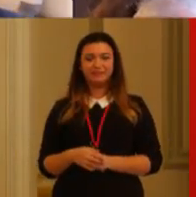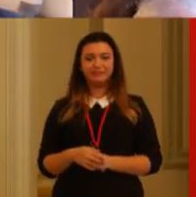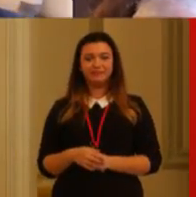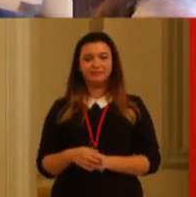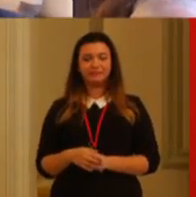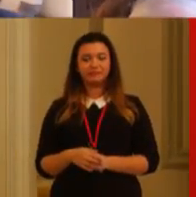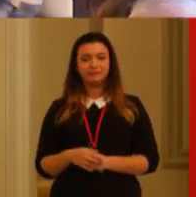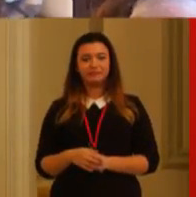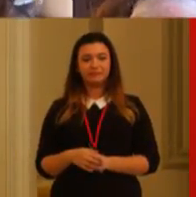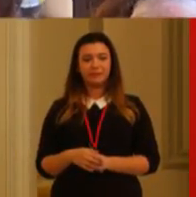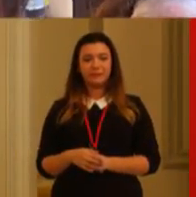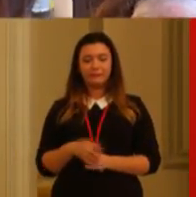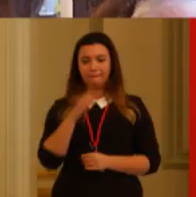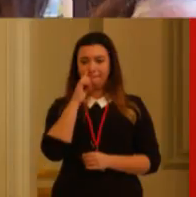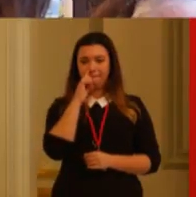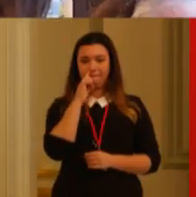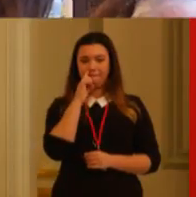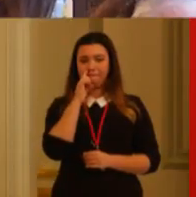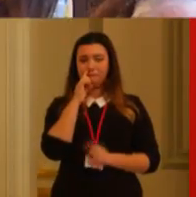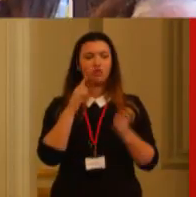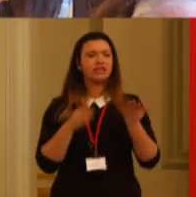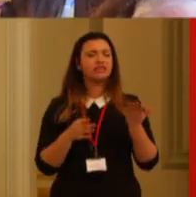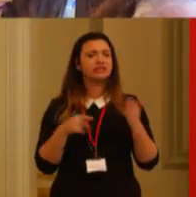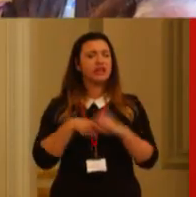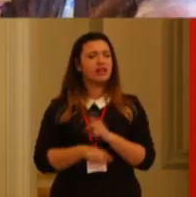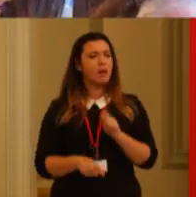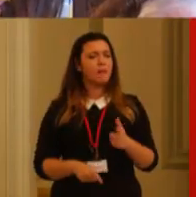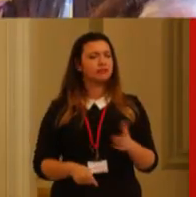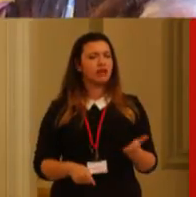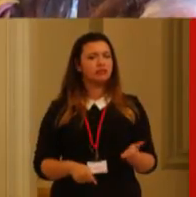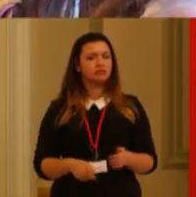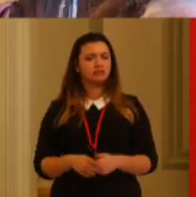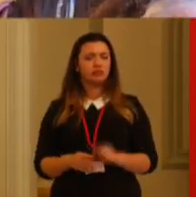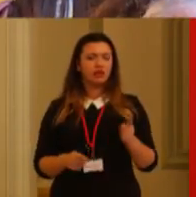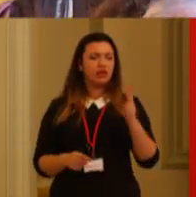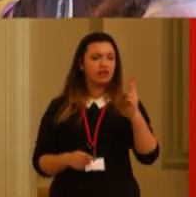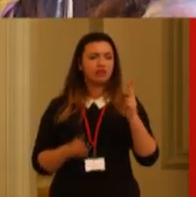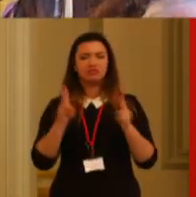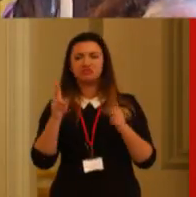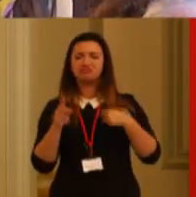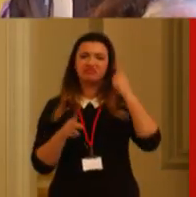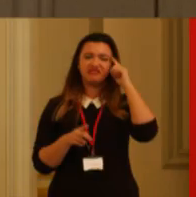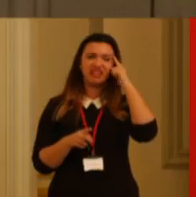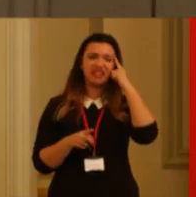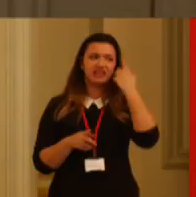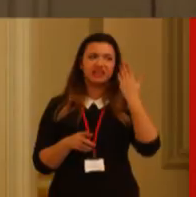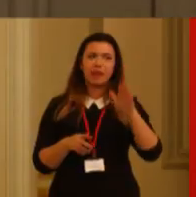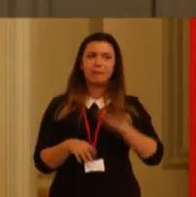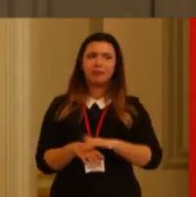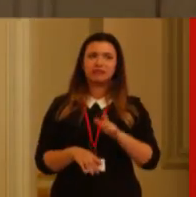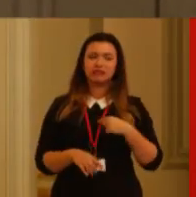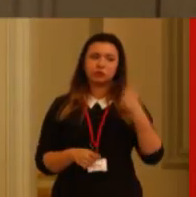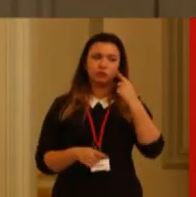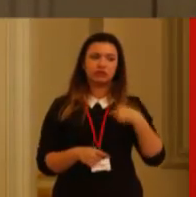how there could be like transition between issues and between different profiles. How can we reinforce